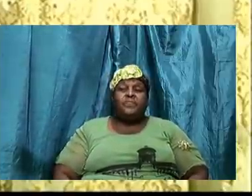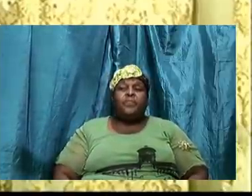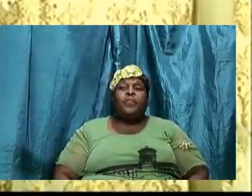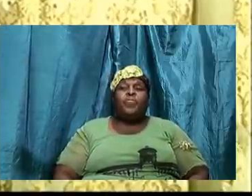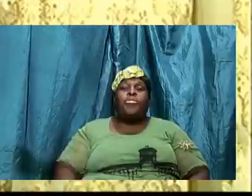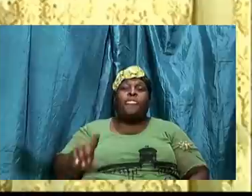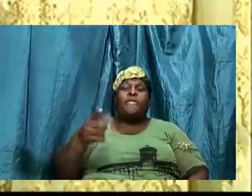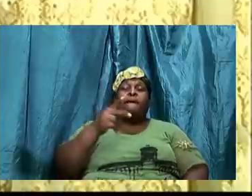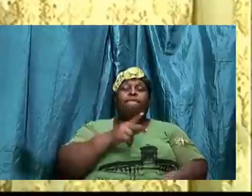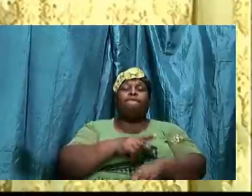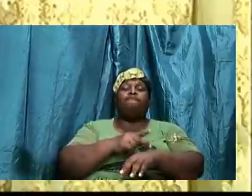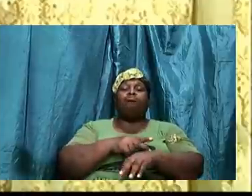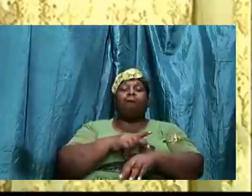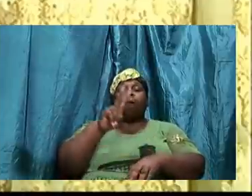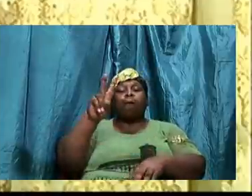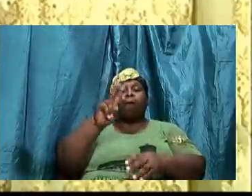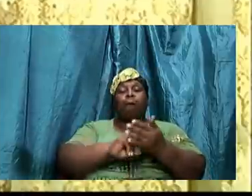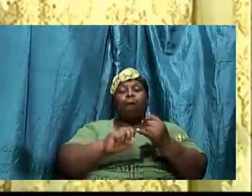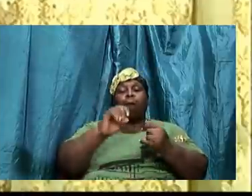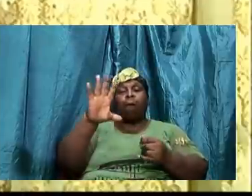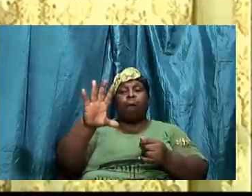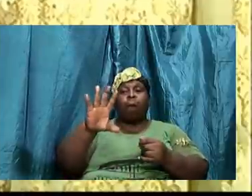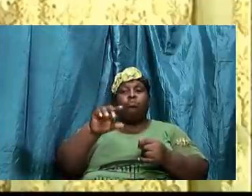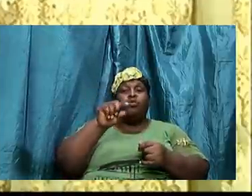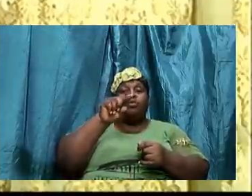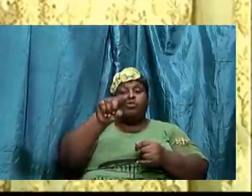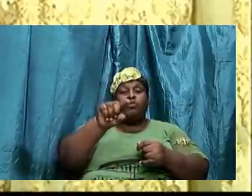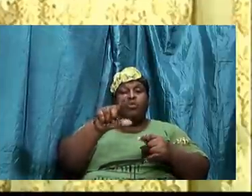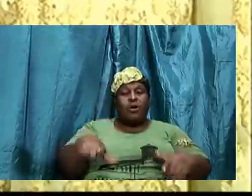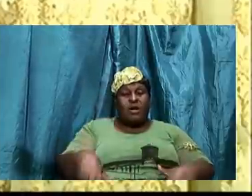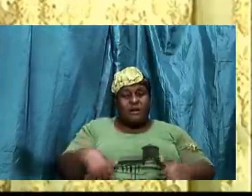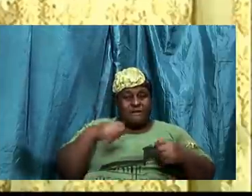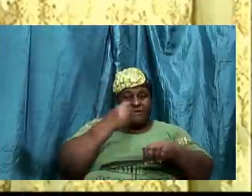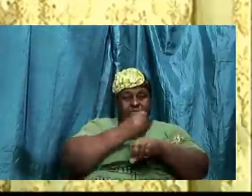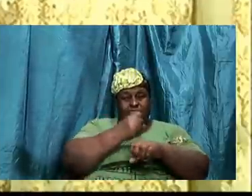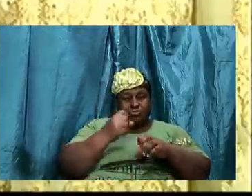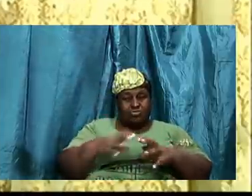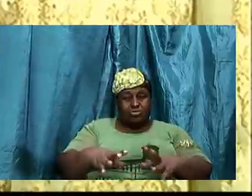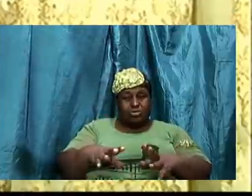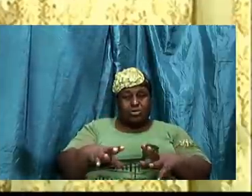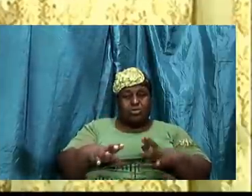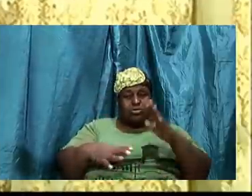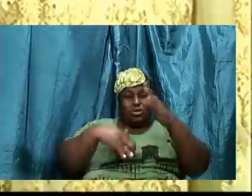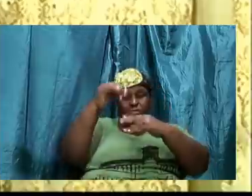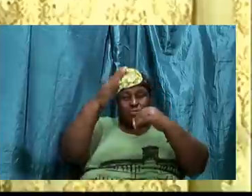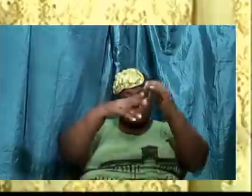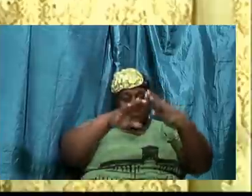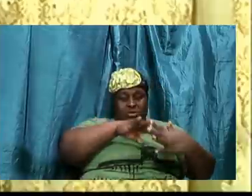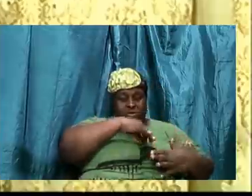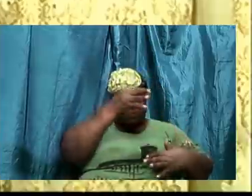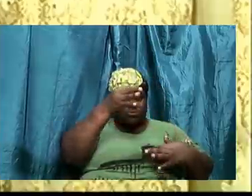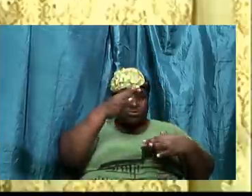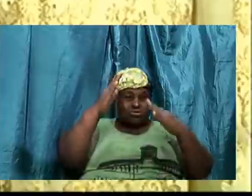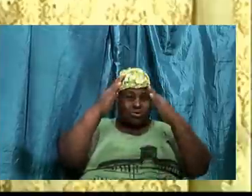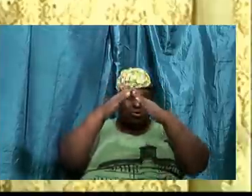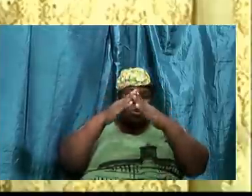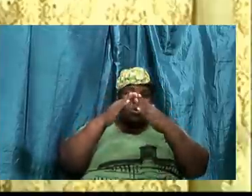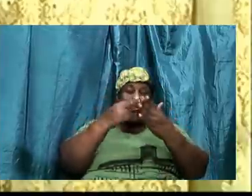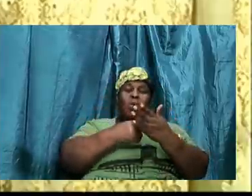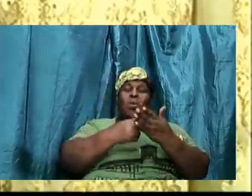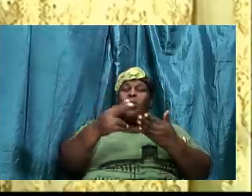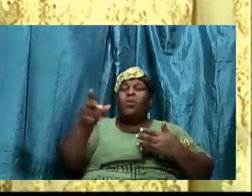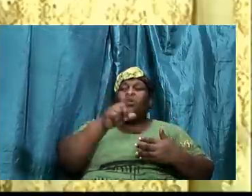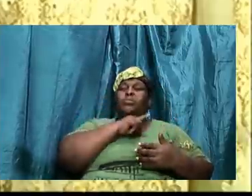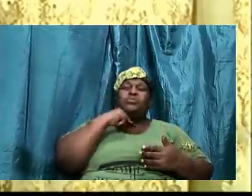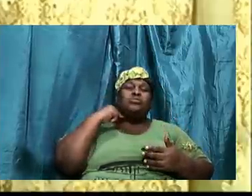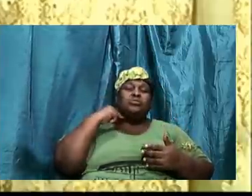First Peter 2 verse 5 says, you also as living stones are built up a spiritual house, a holy priesthood to